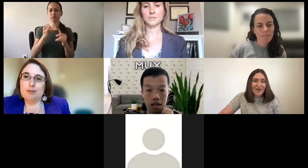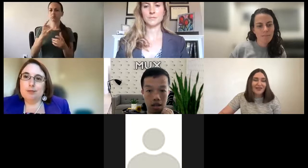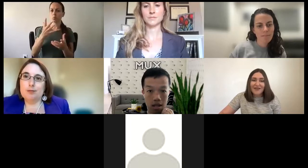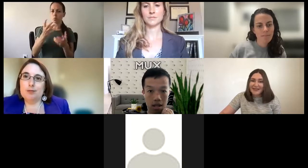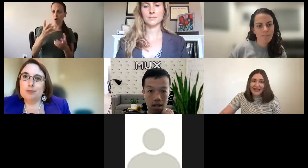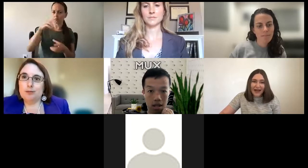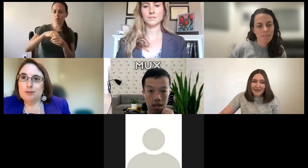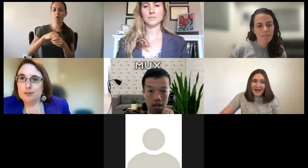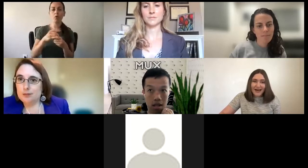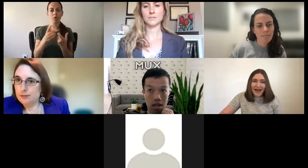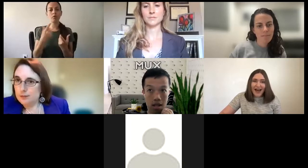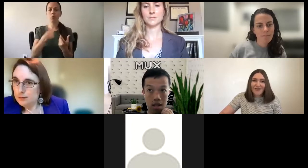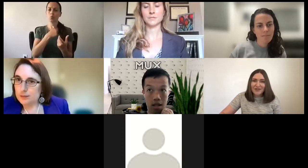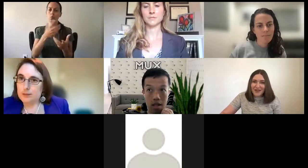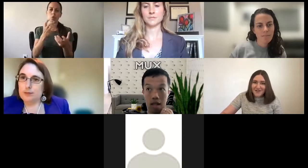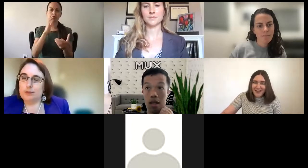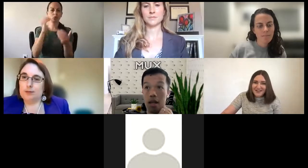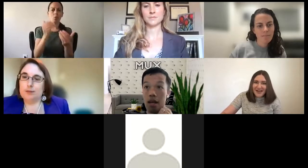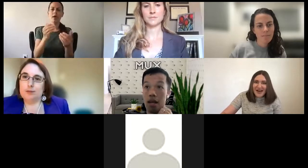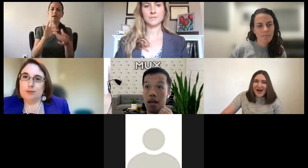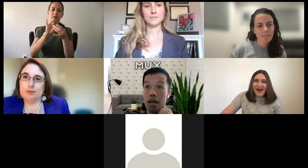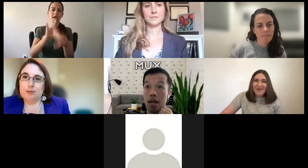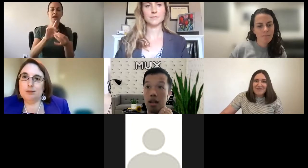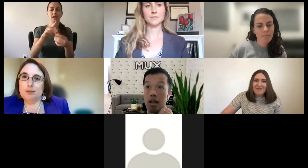Blend, we would love to connect after the event.